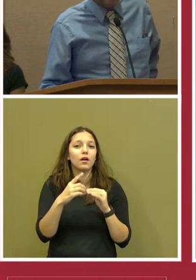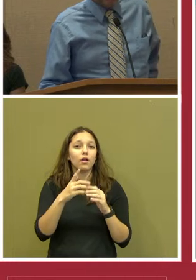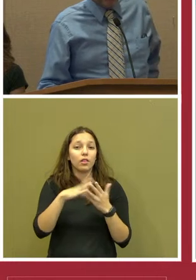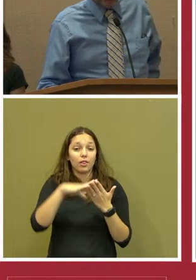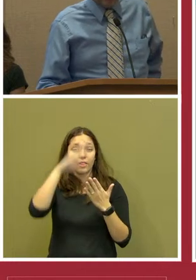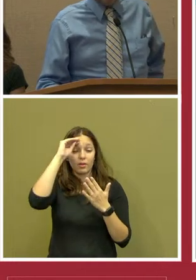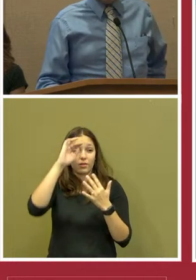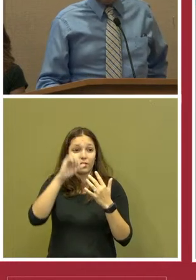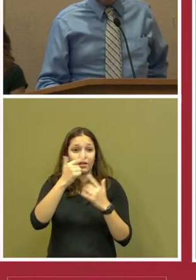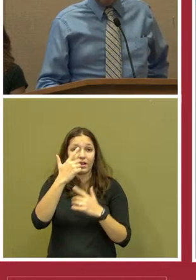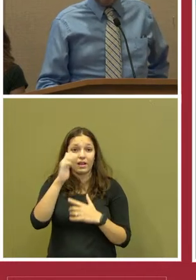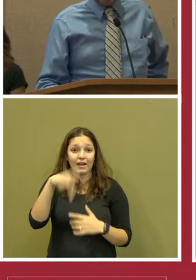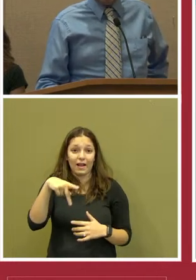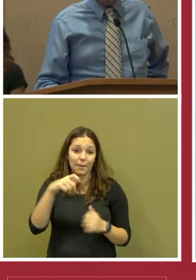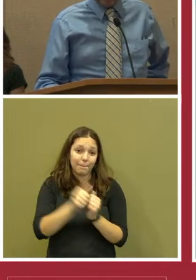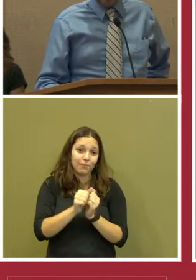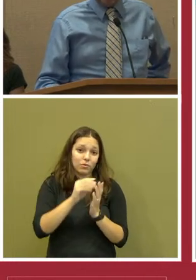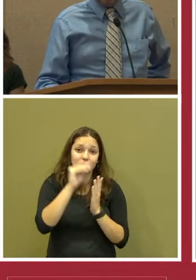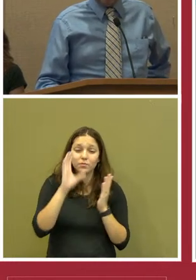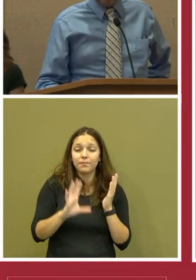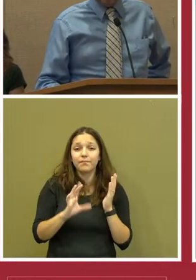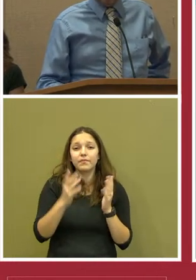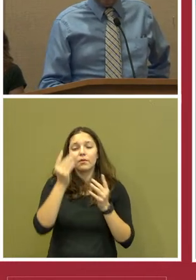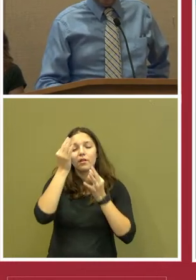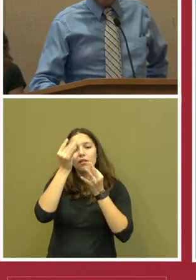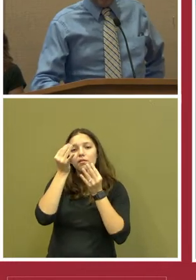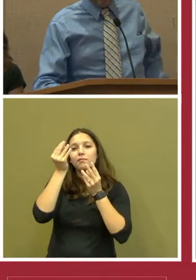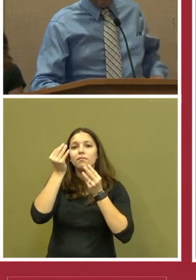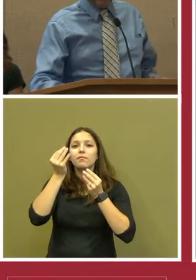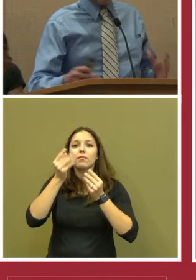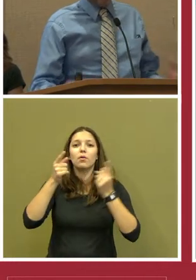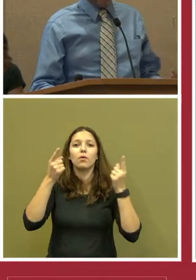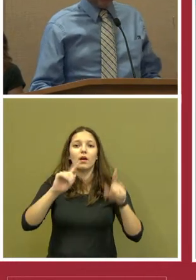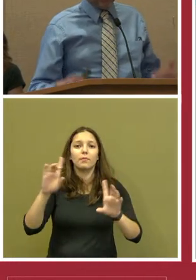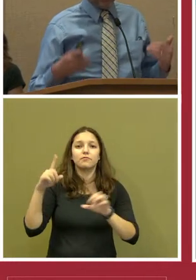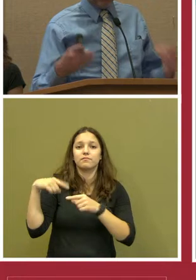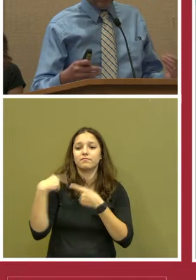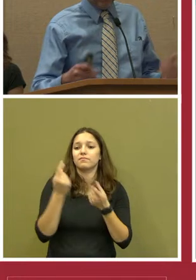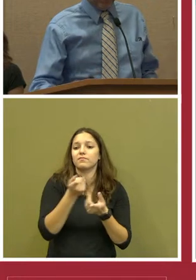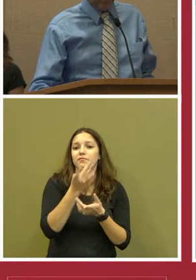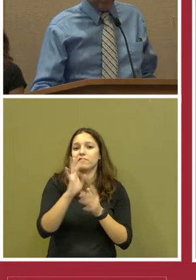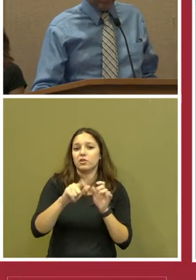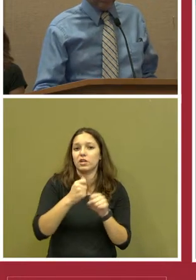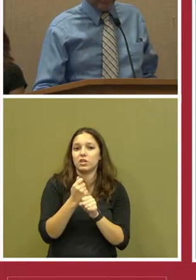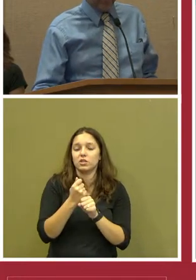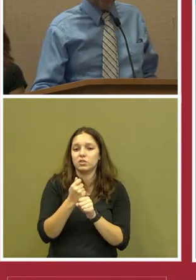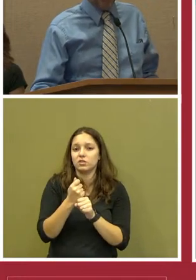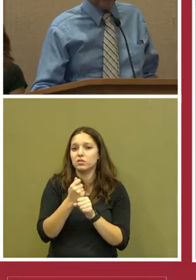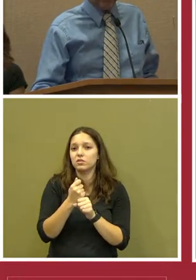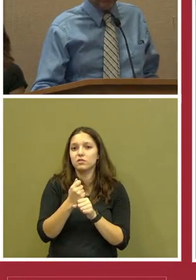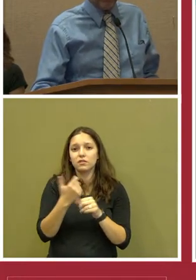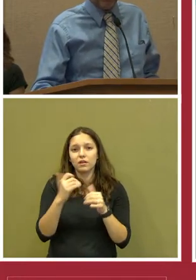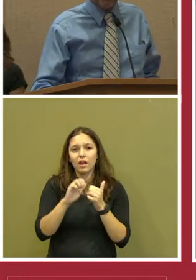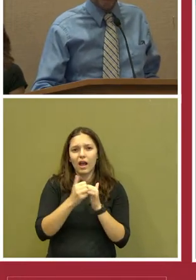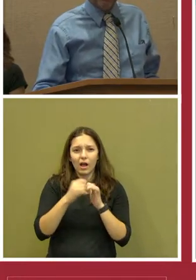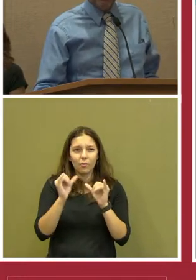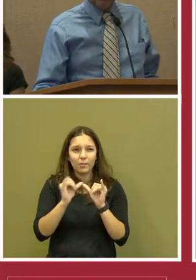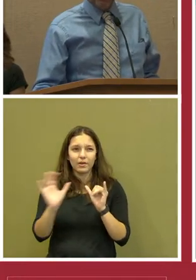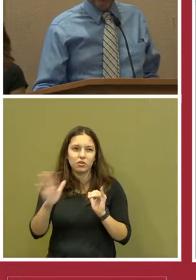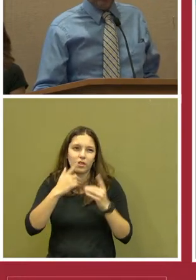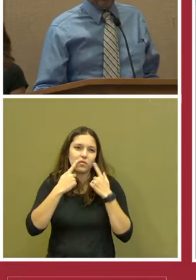gaps with students, and we think a lot about what has happened over the last couple of years and what is it, how are we measuring their